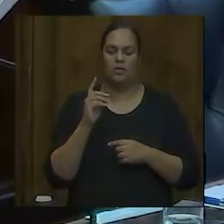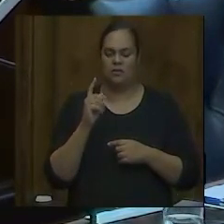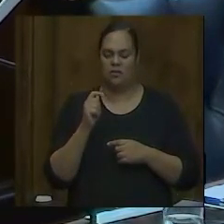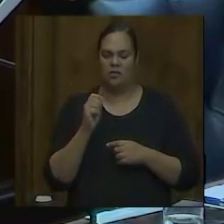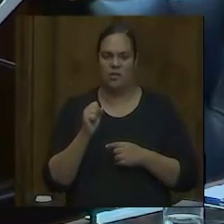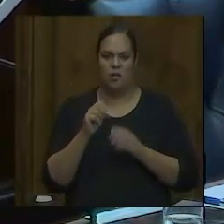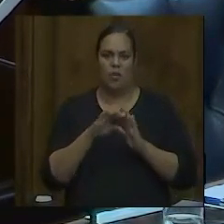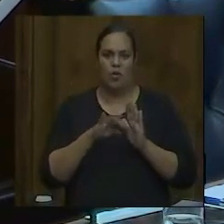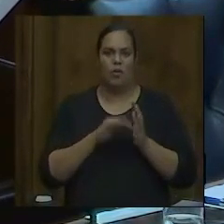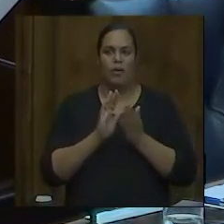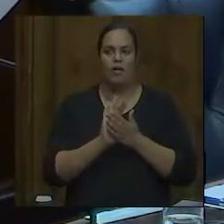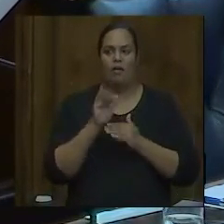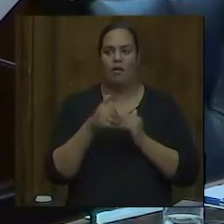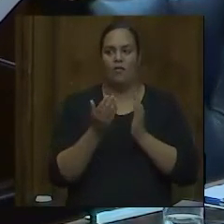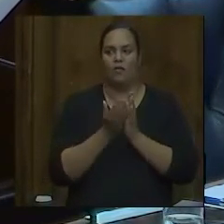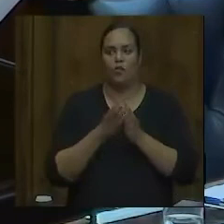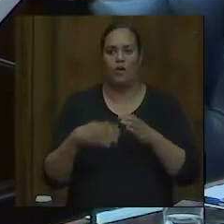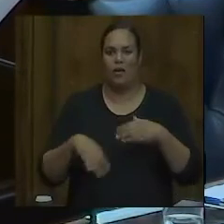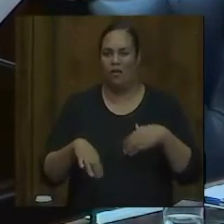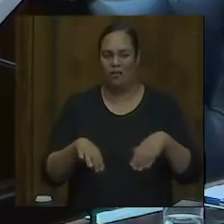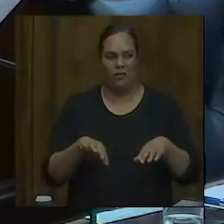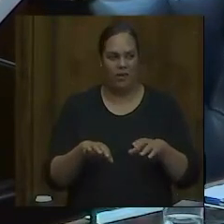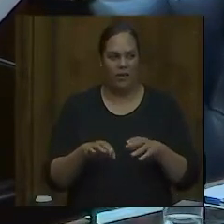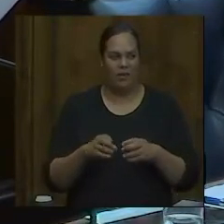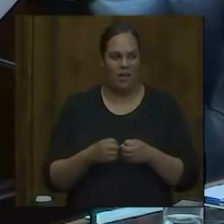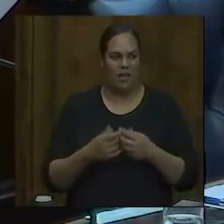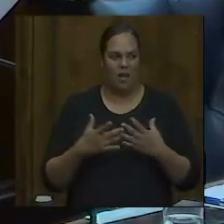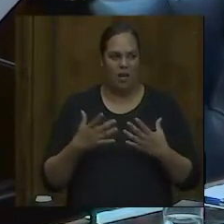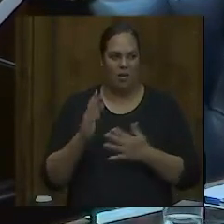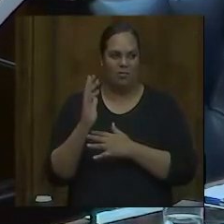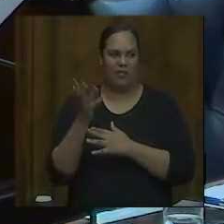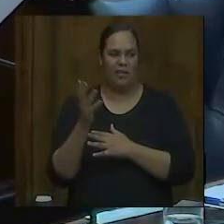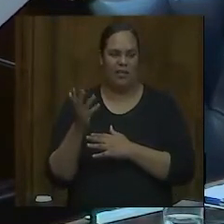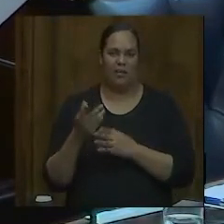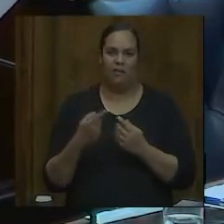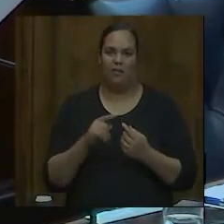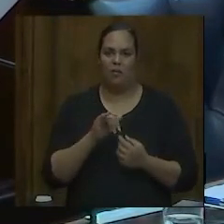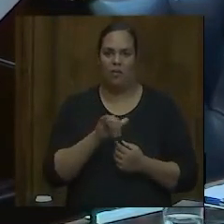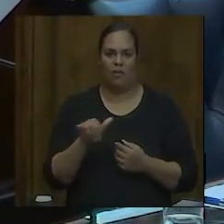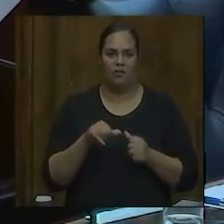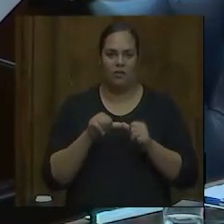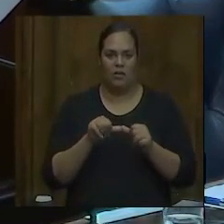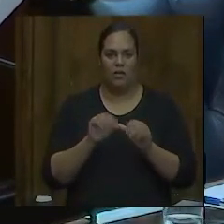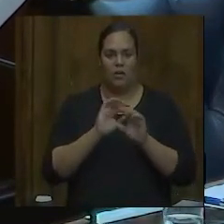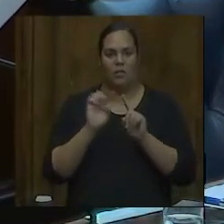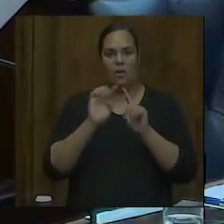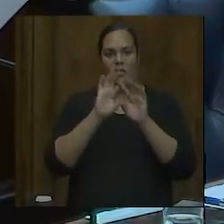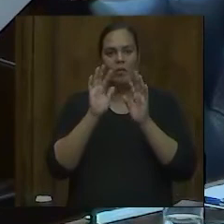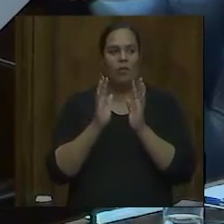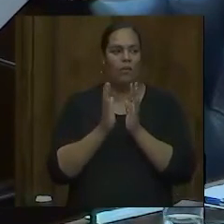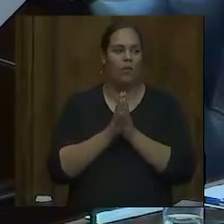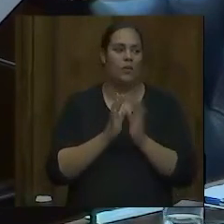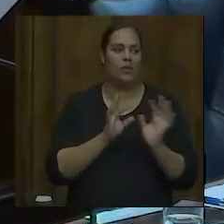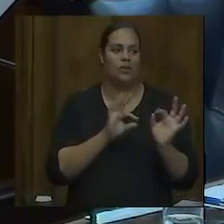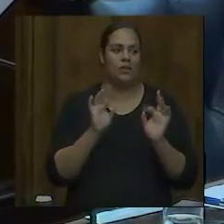the after-school activities require a lot of catering to sustain. Over and above